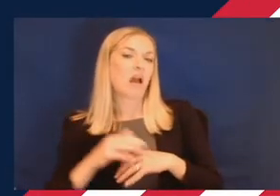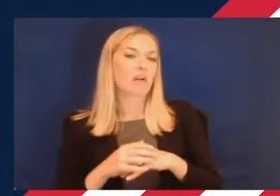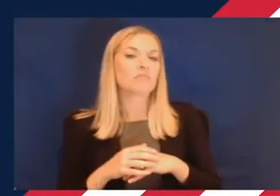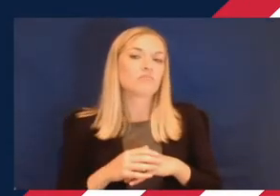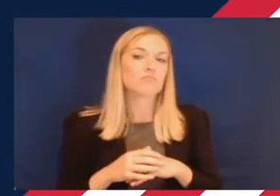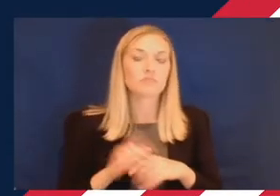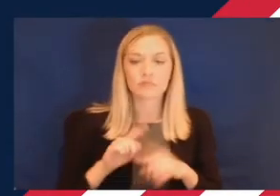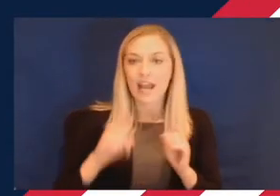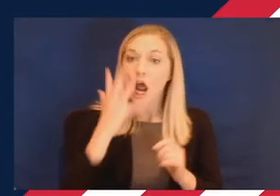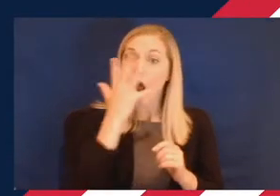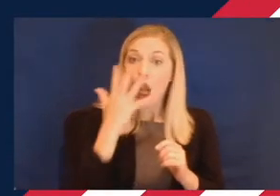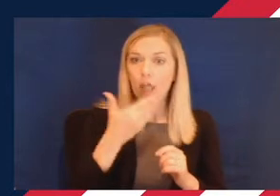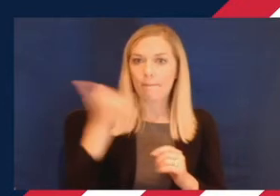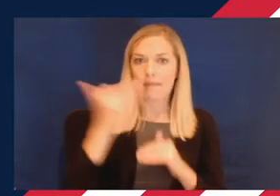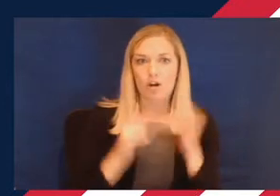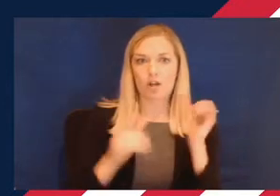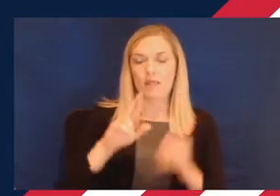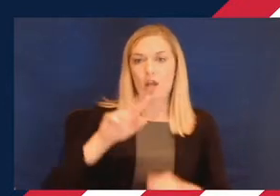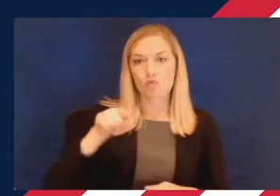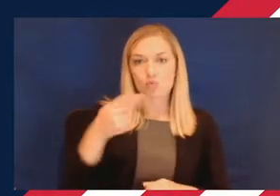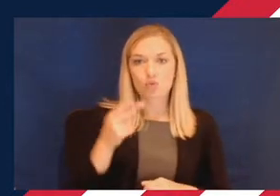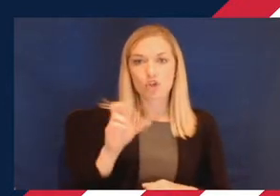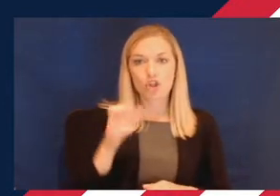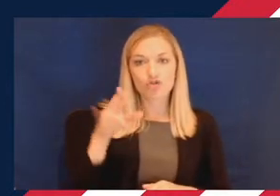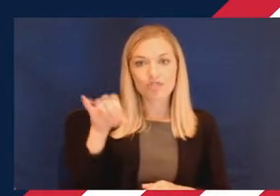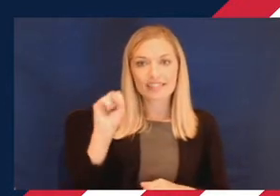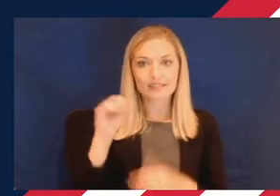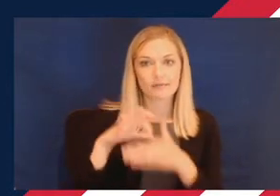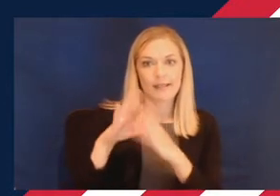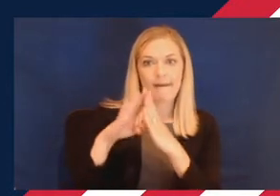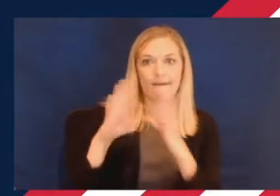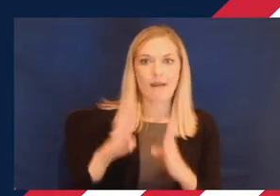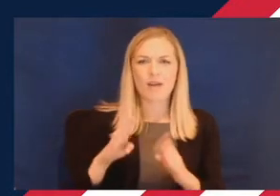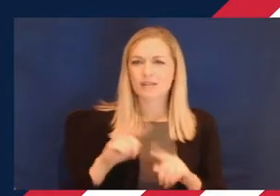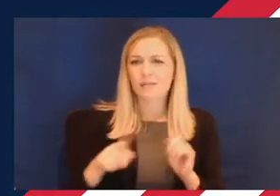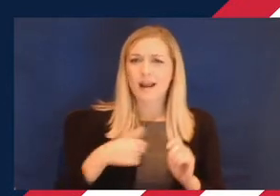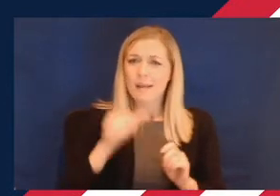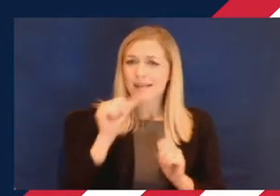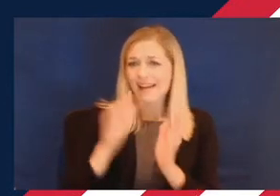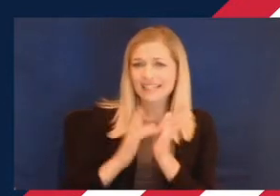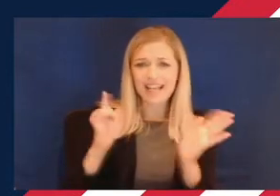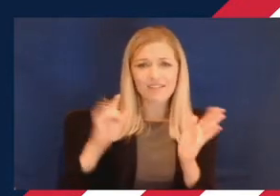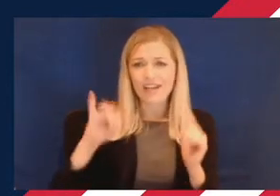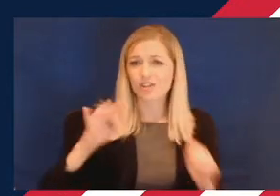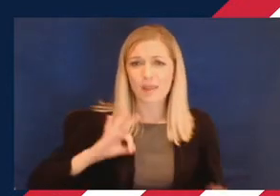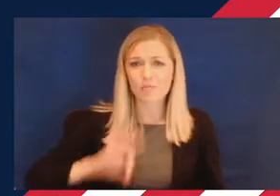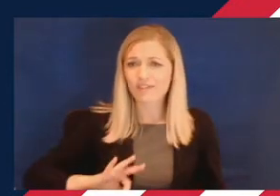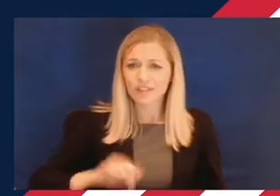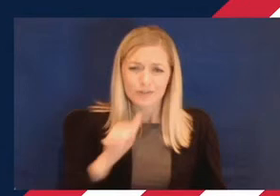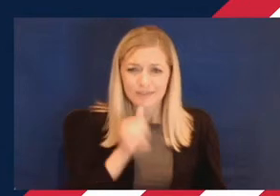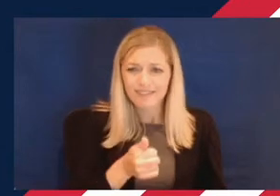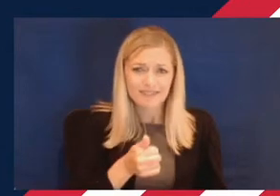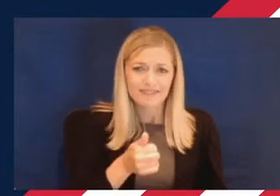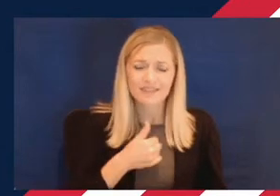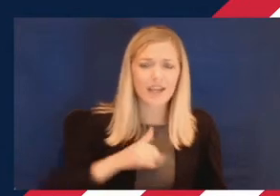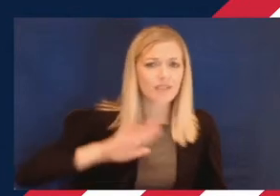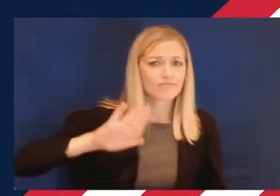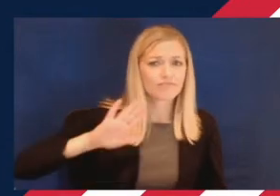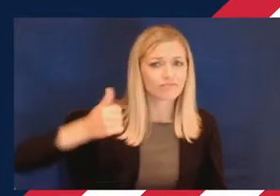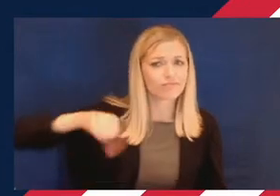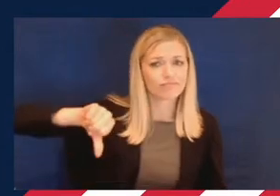I'm not going to take advantage of that. I'm not going to take advantage of that privilege. You know, and lack of leadership is